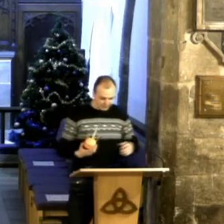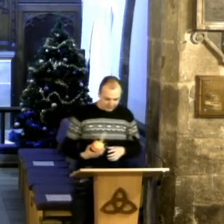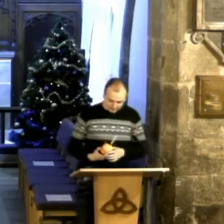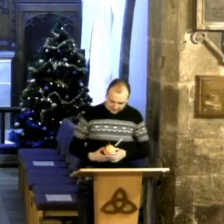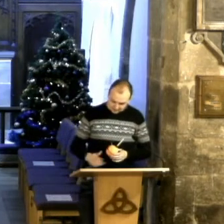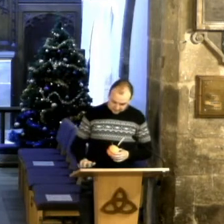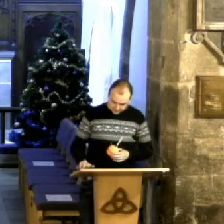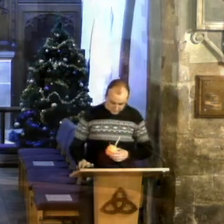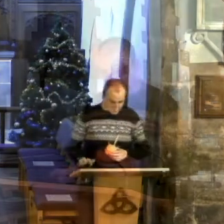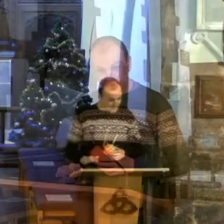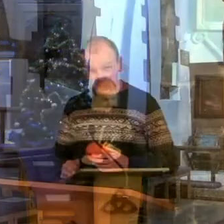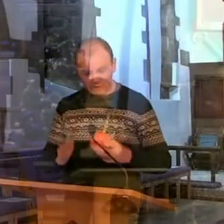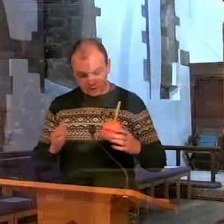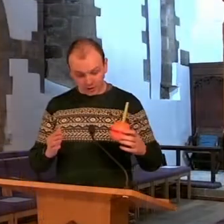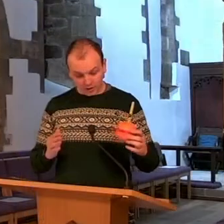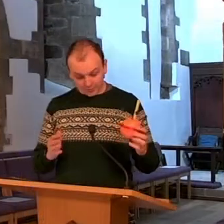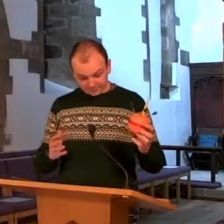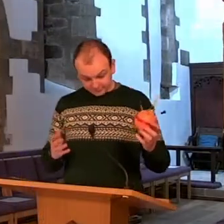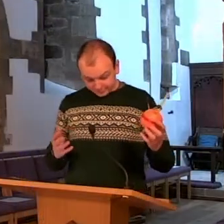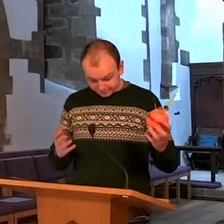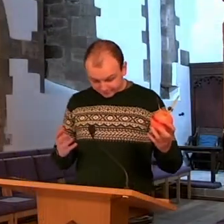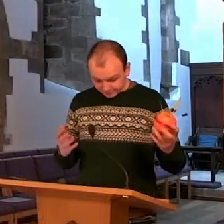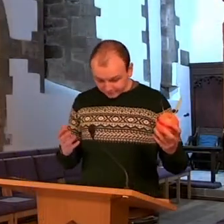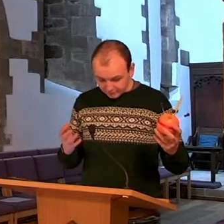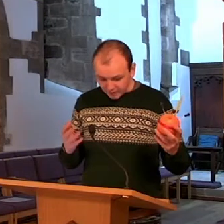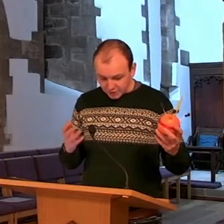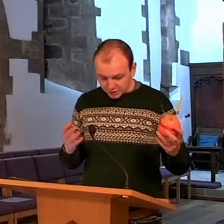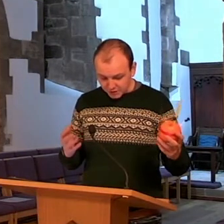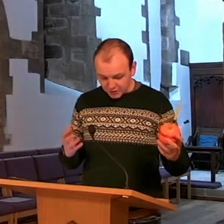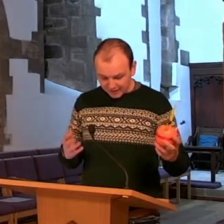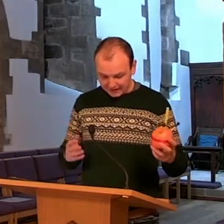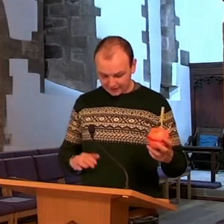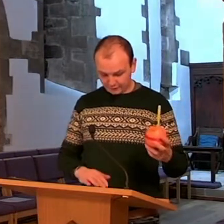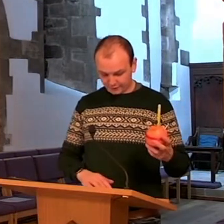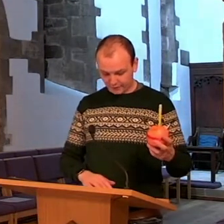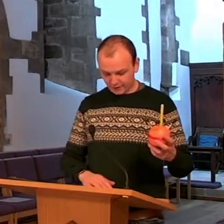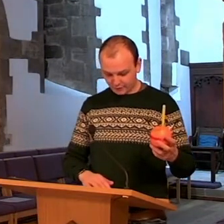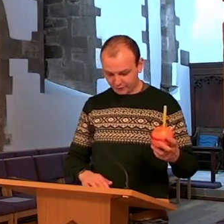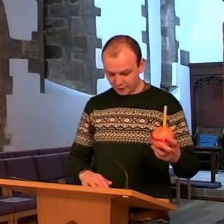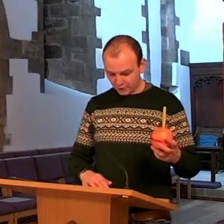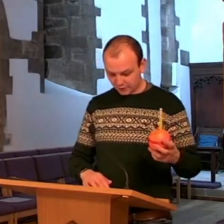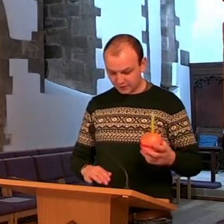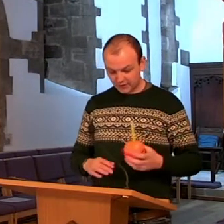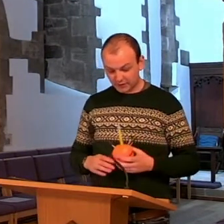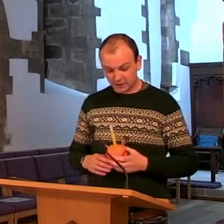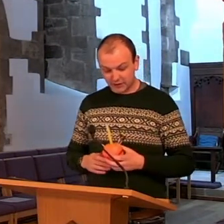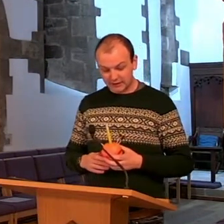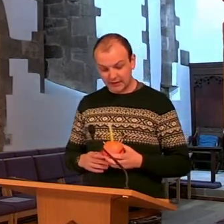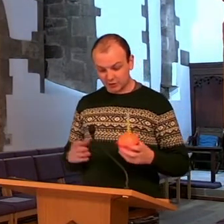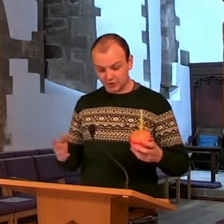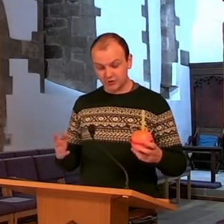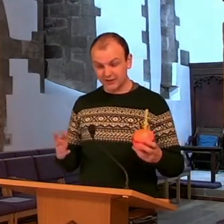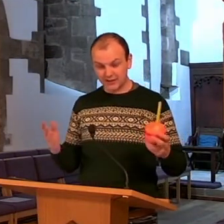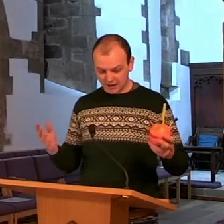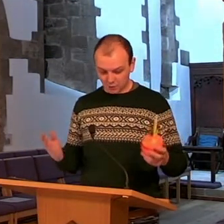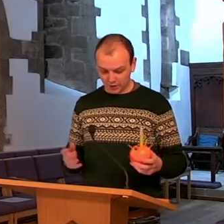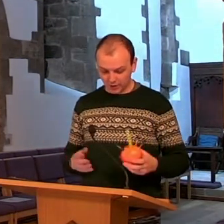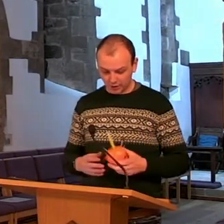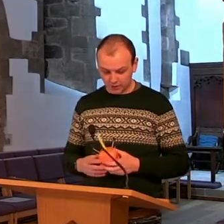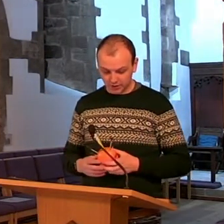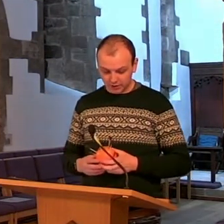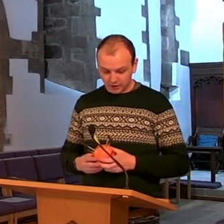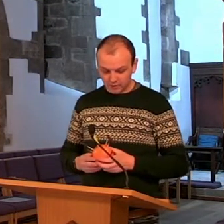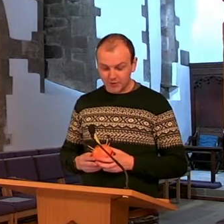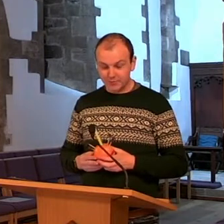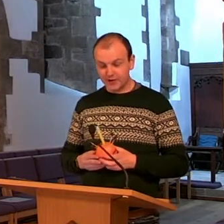we think about those people who don't have enough food in our country and in our